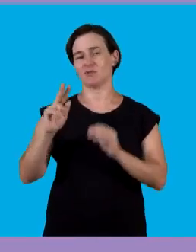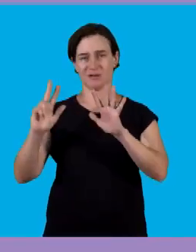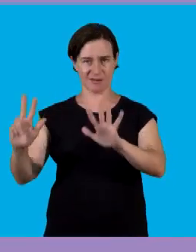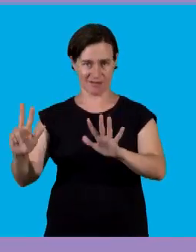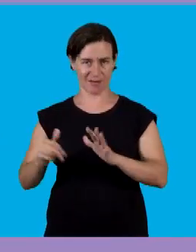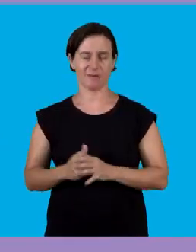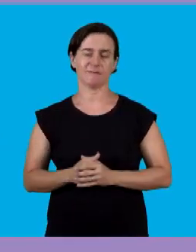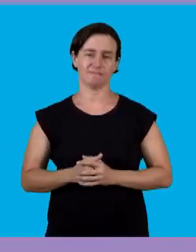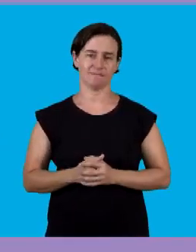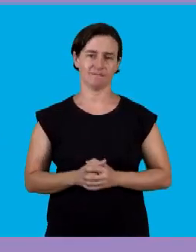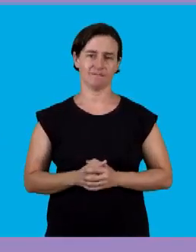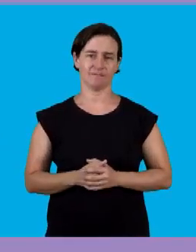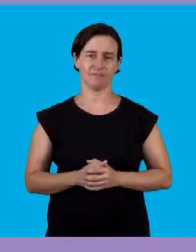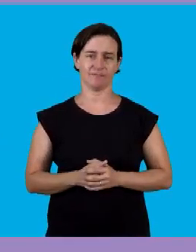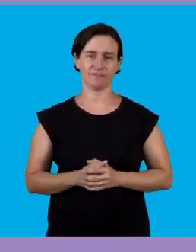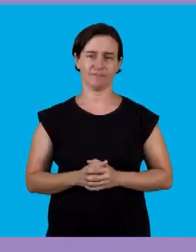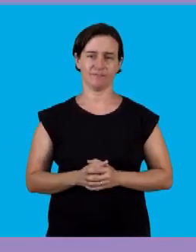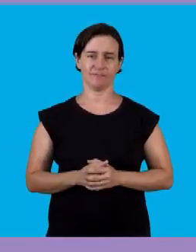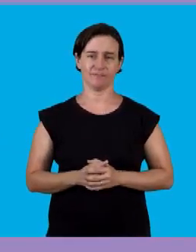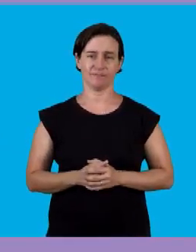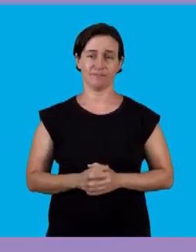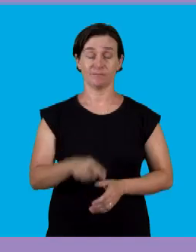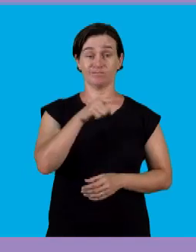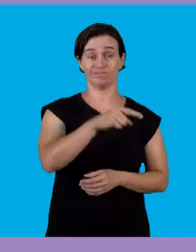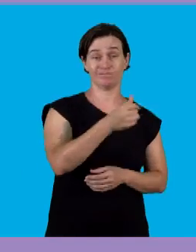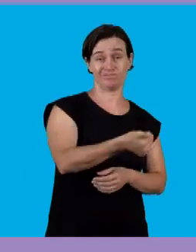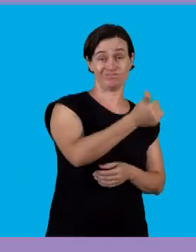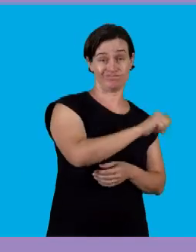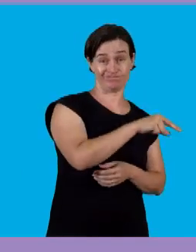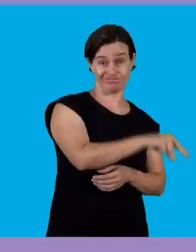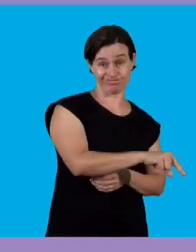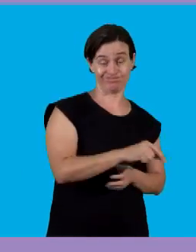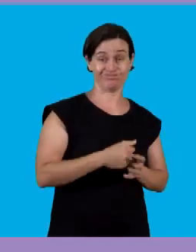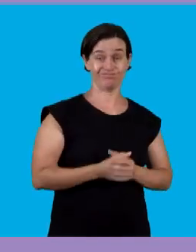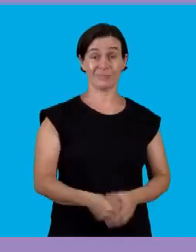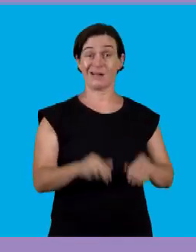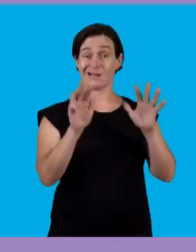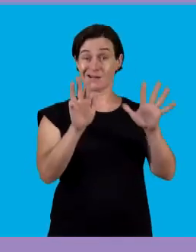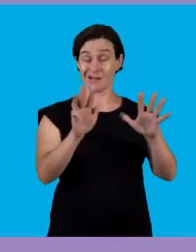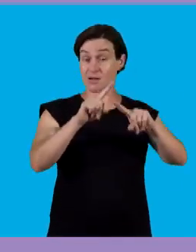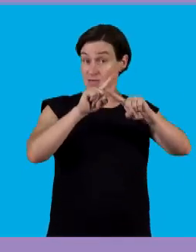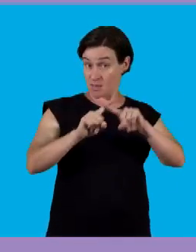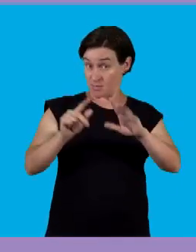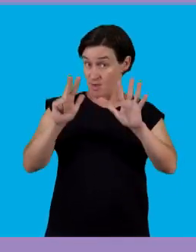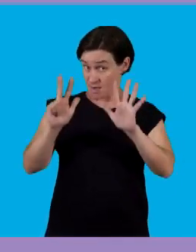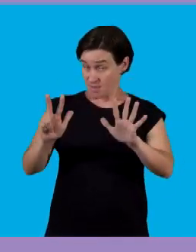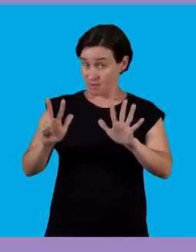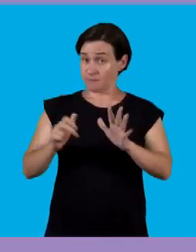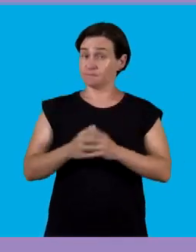we get an answer of 48. And that last input value there, we have